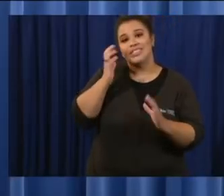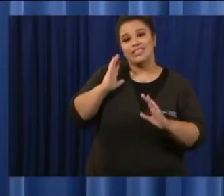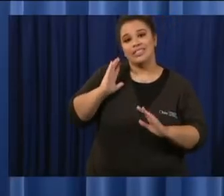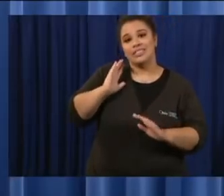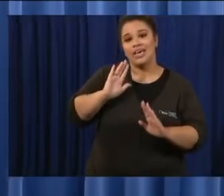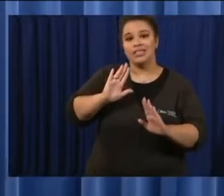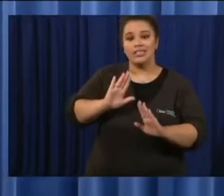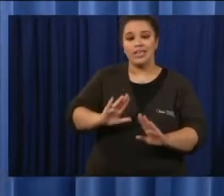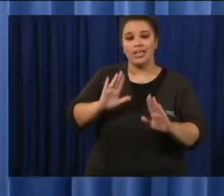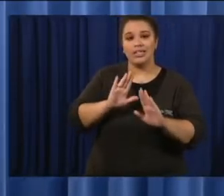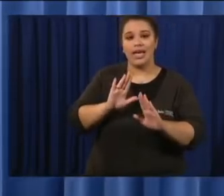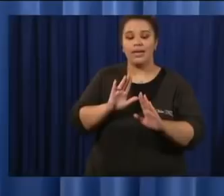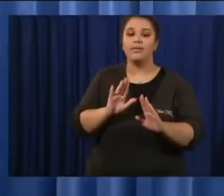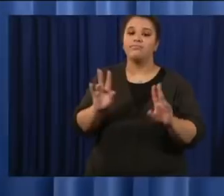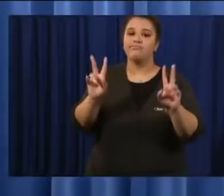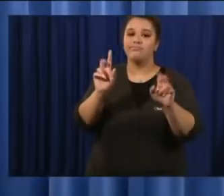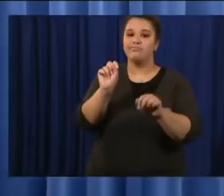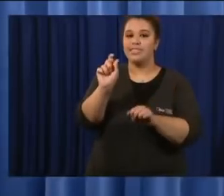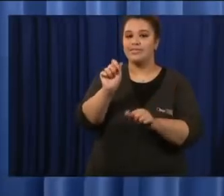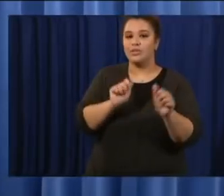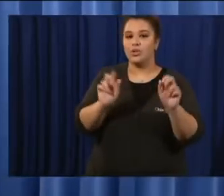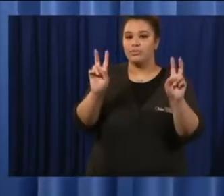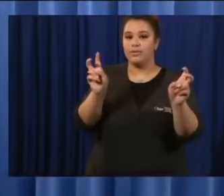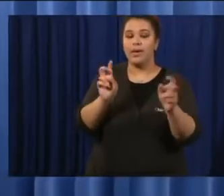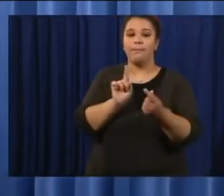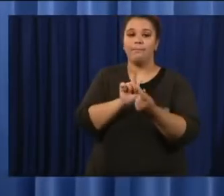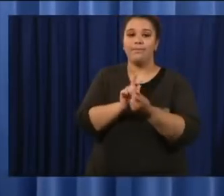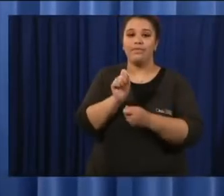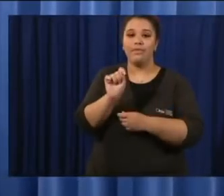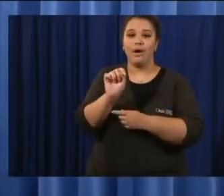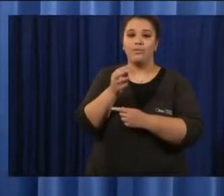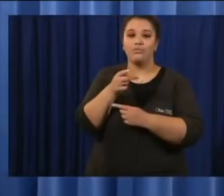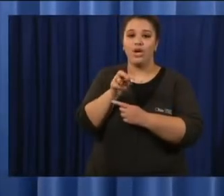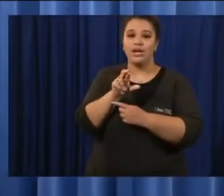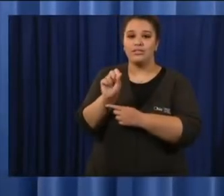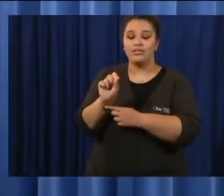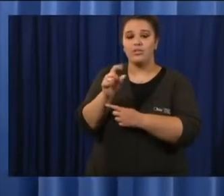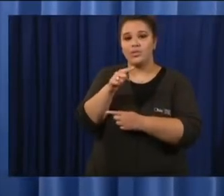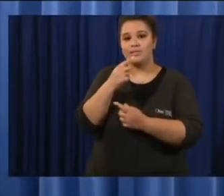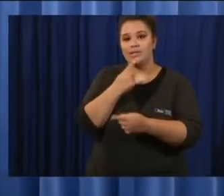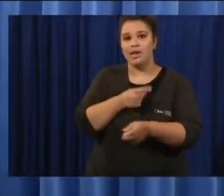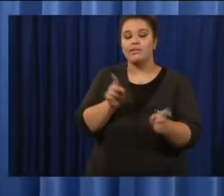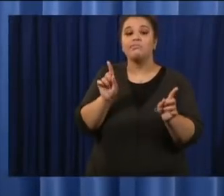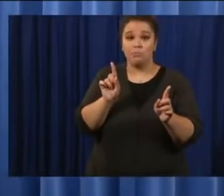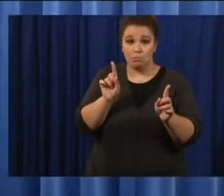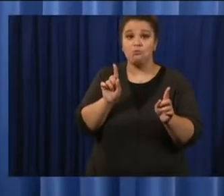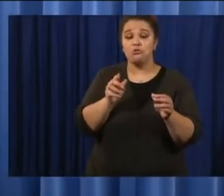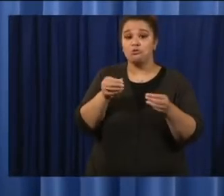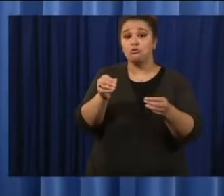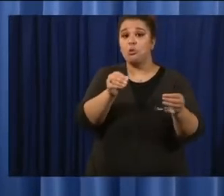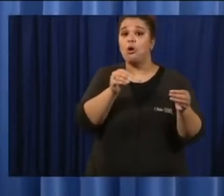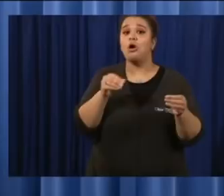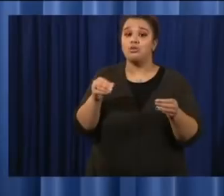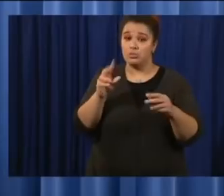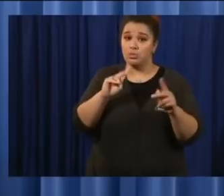that mask-wearing compliance in a lot of Ohio stores is 90%, but you want that to continue to go up.